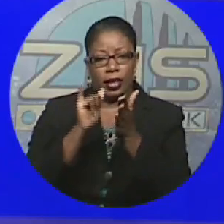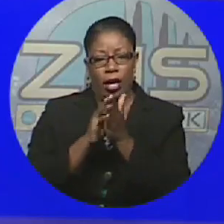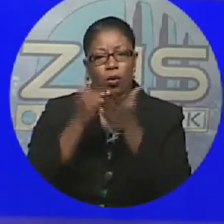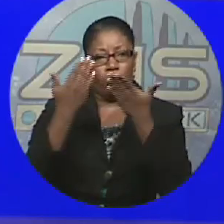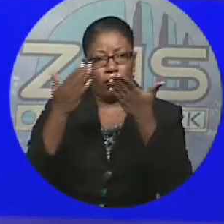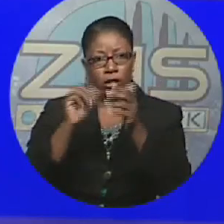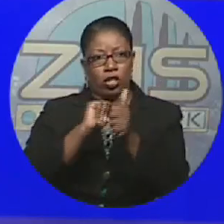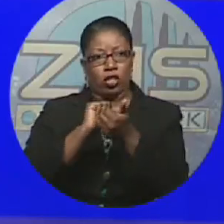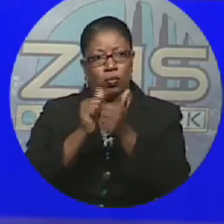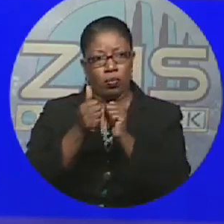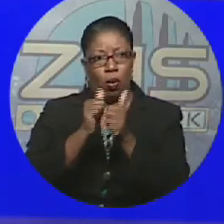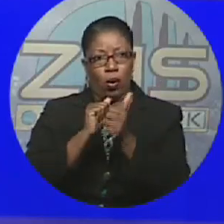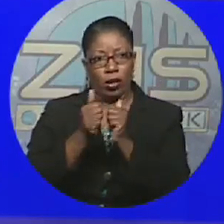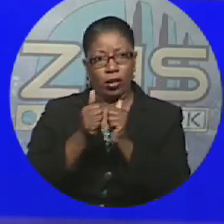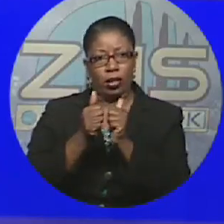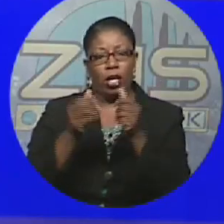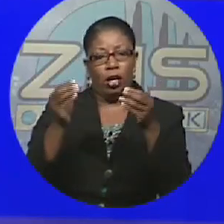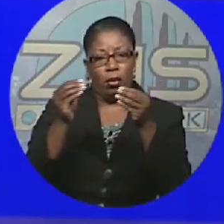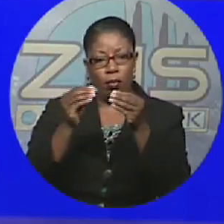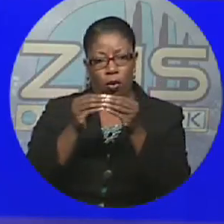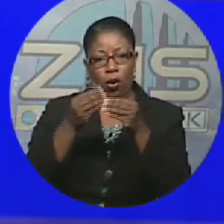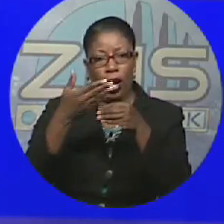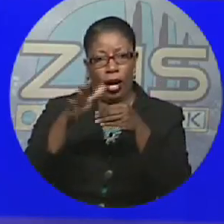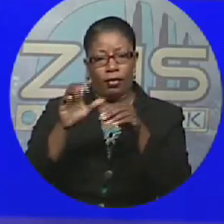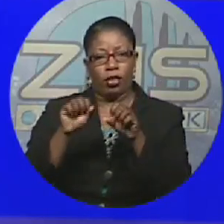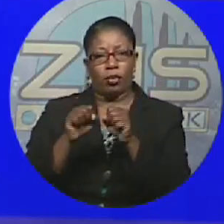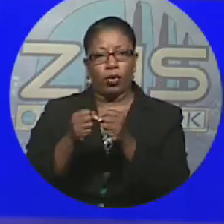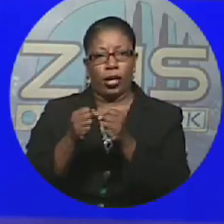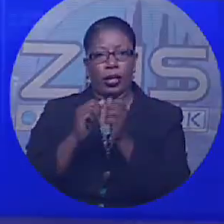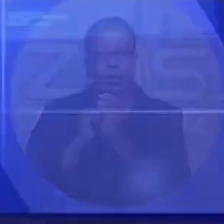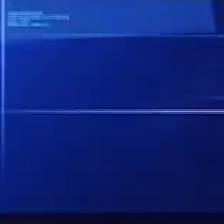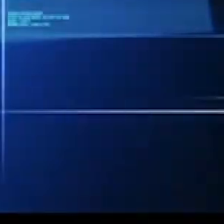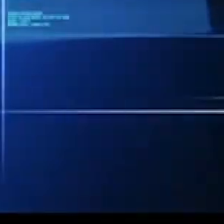do it for sports. Don't go anywhere. There's more to come after the break.